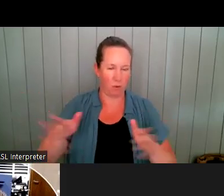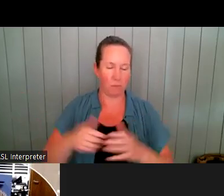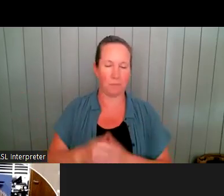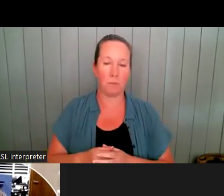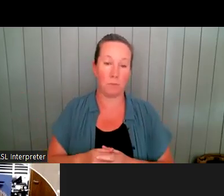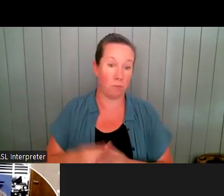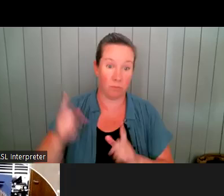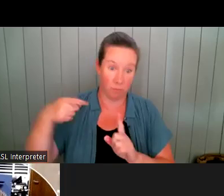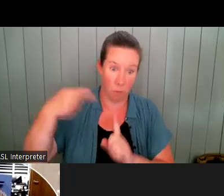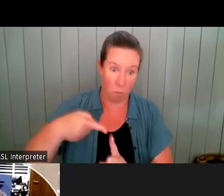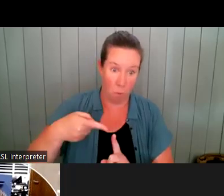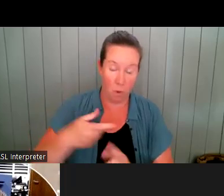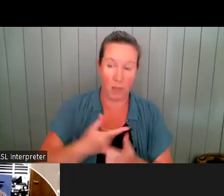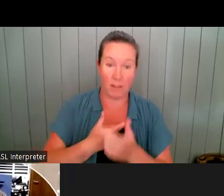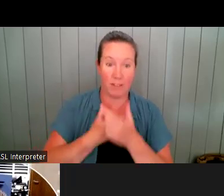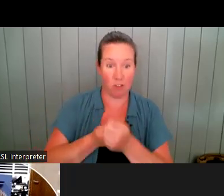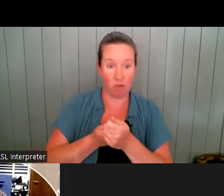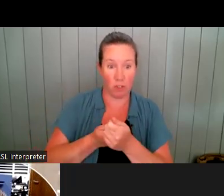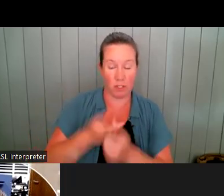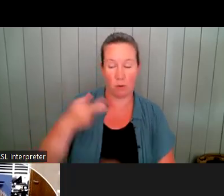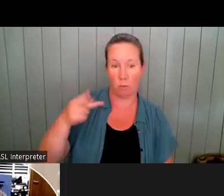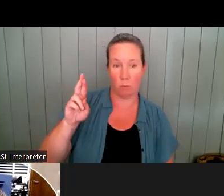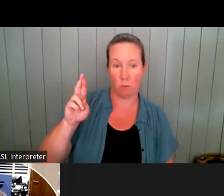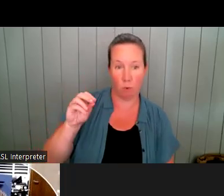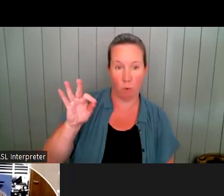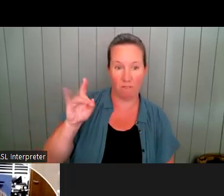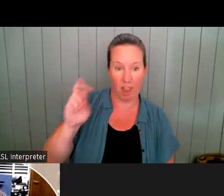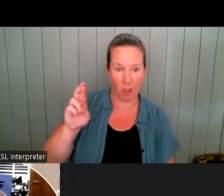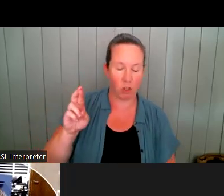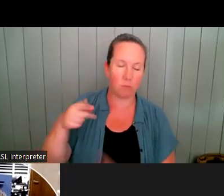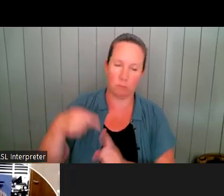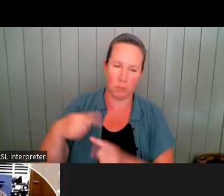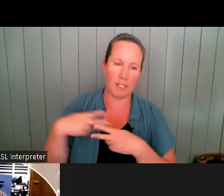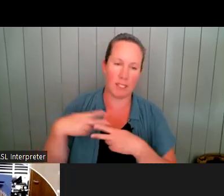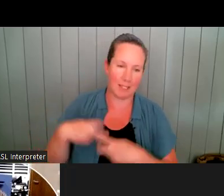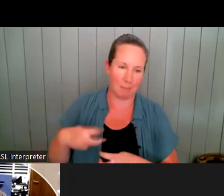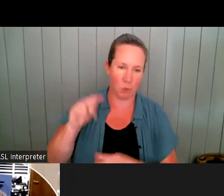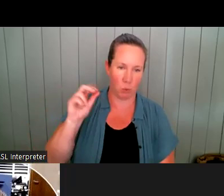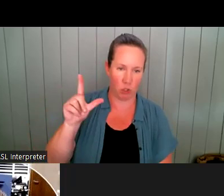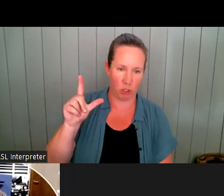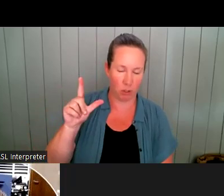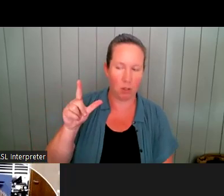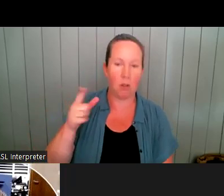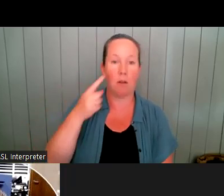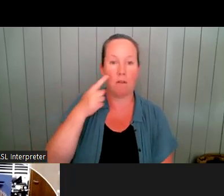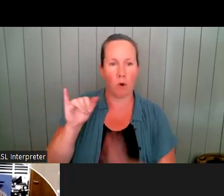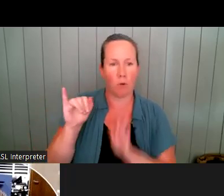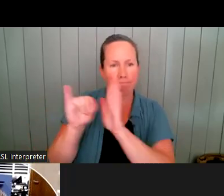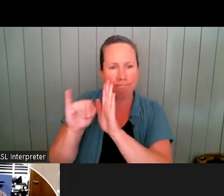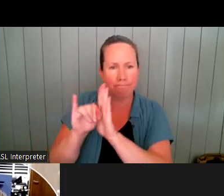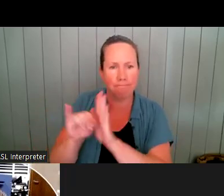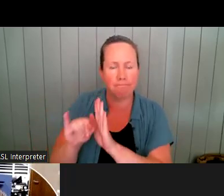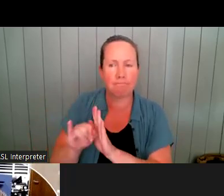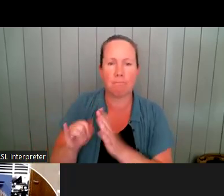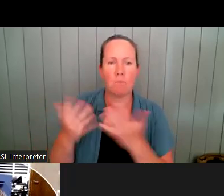profiler is an assessment tool which you can use to identify types of